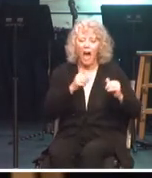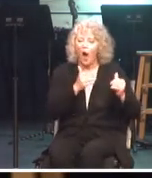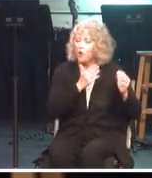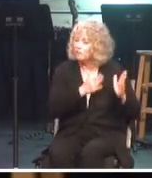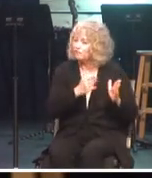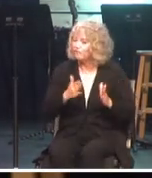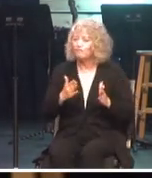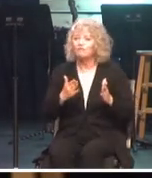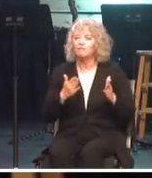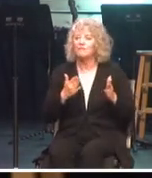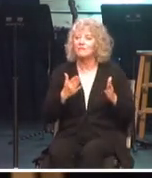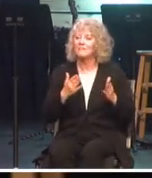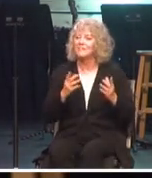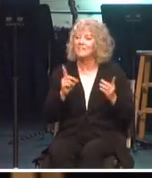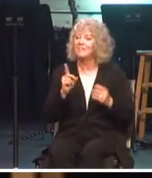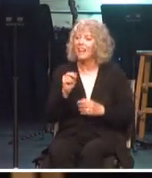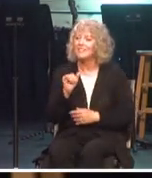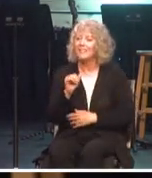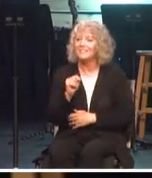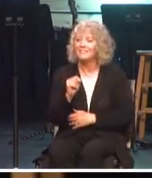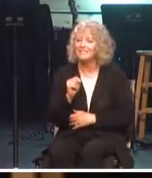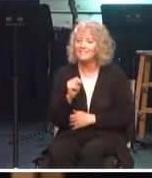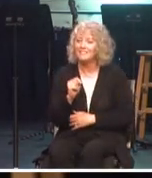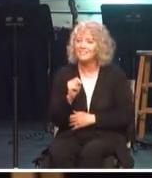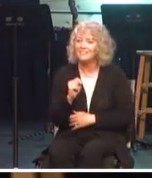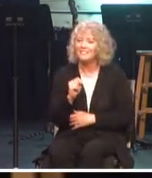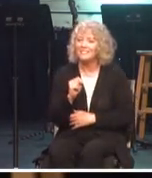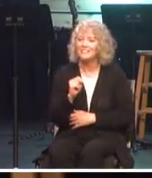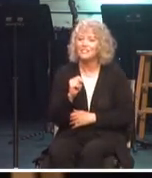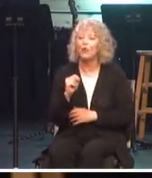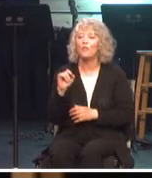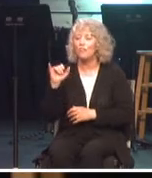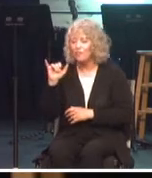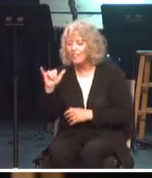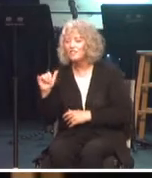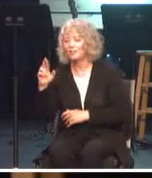Which is why Jesus responds to them the way he does. Look at verse 43.